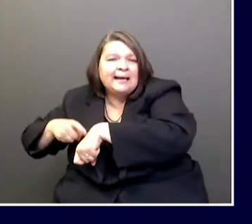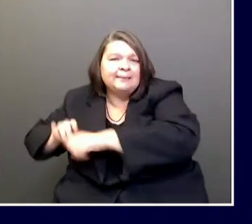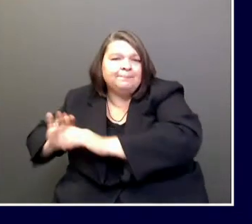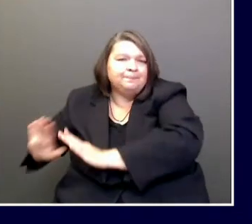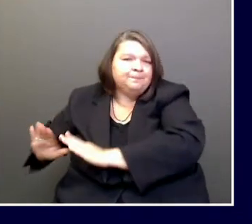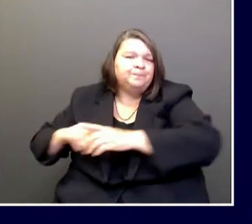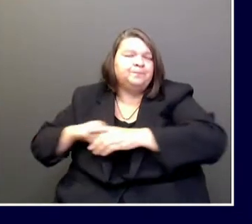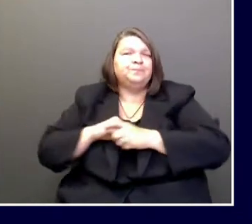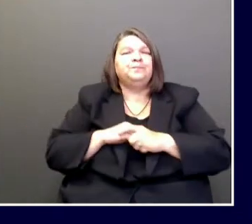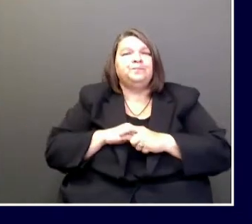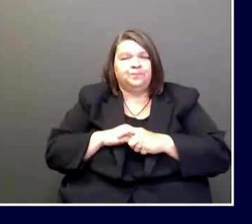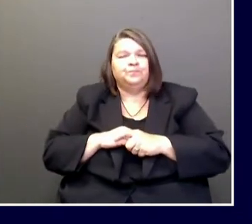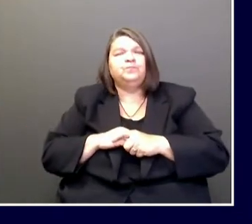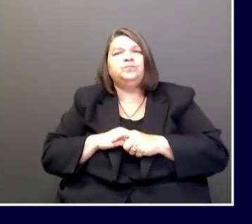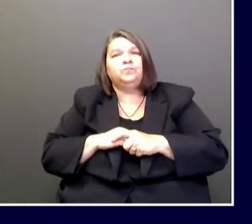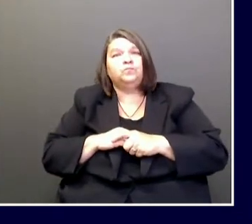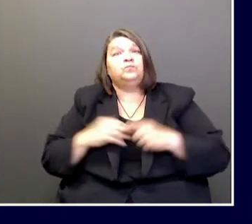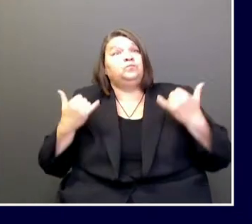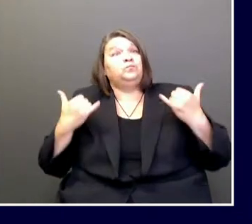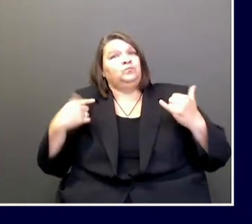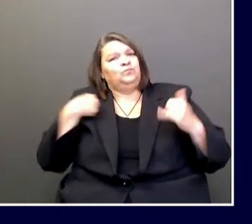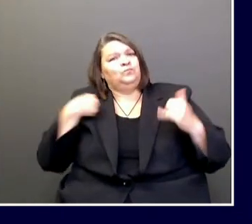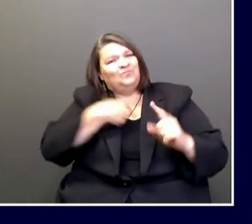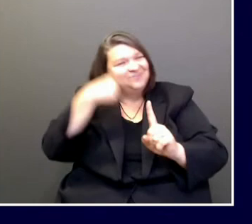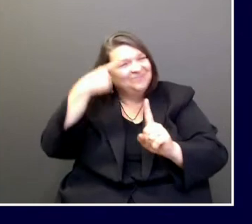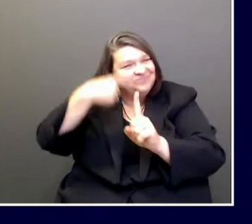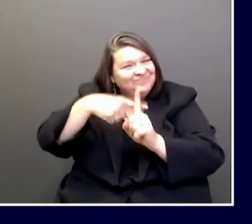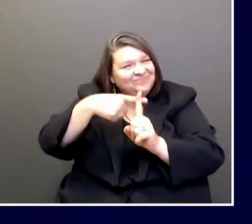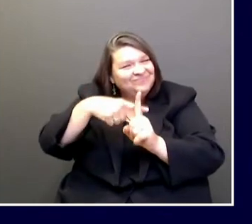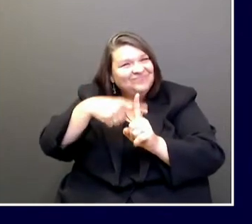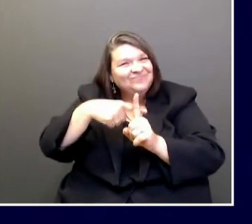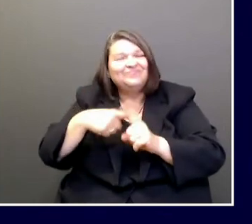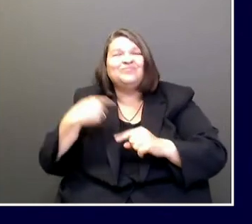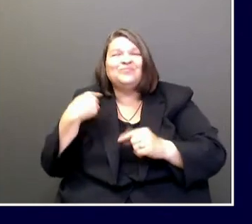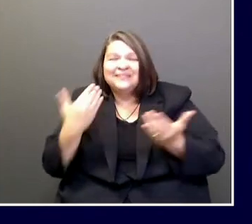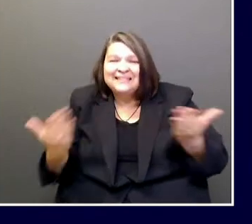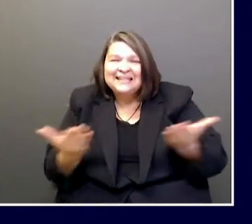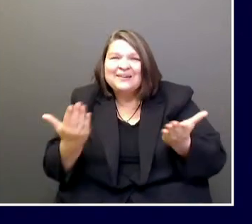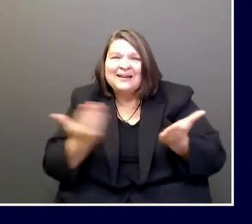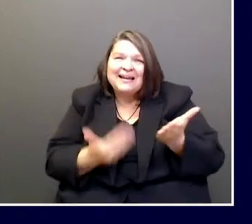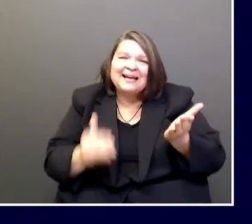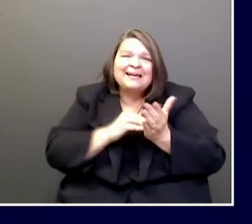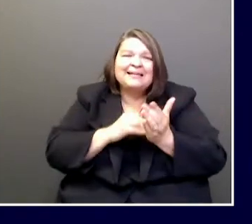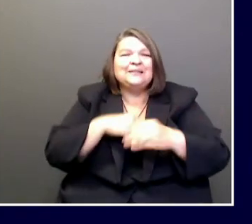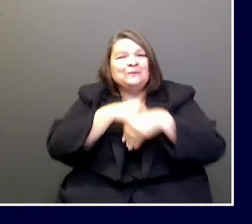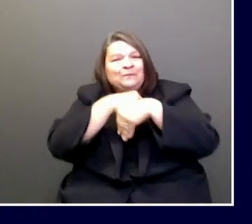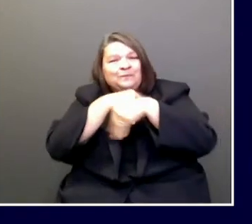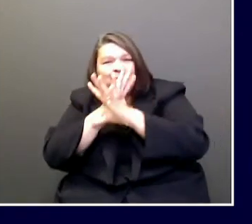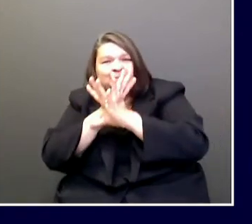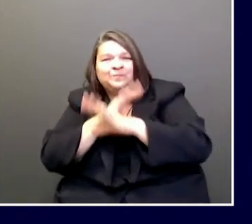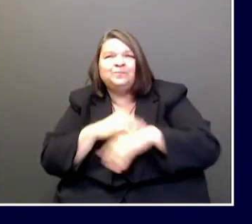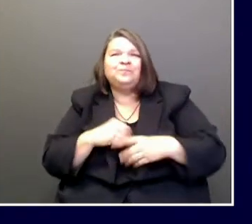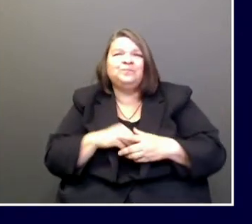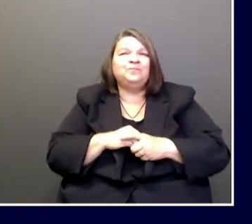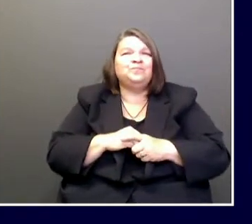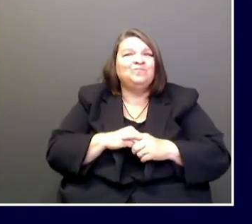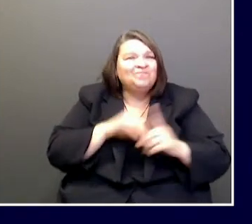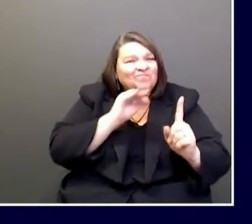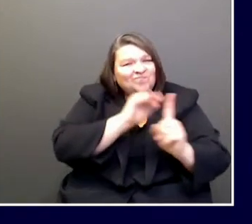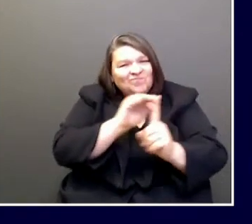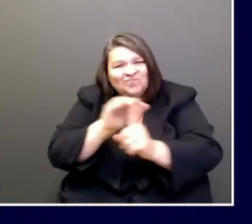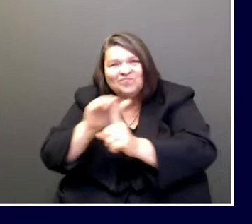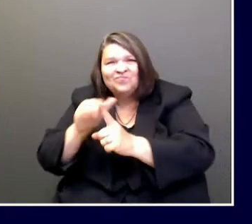coupling our ongoing intense vaccination effort with these extra layers of public